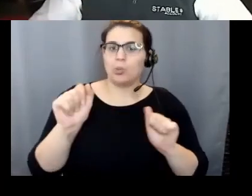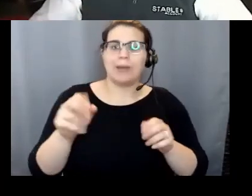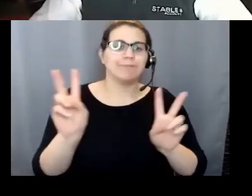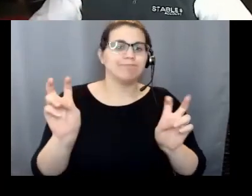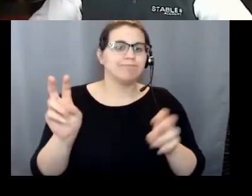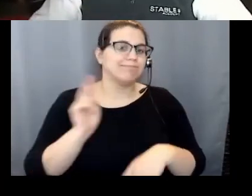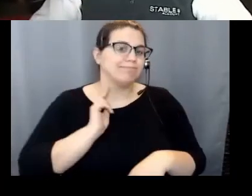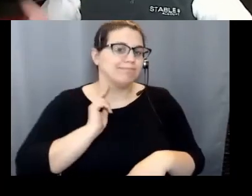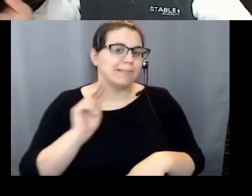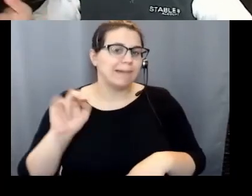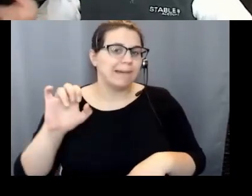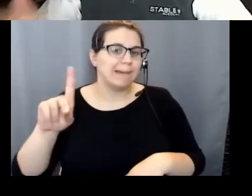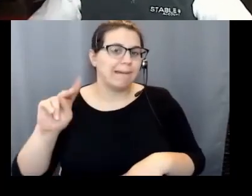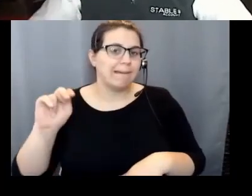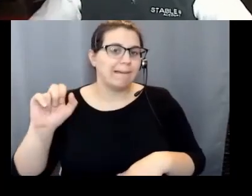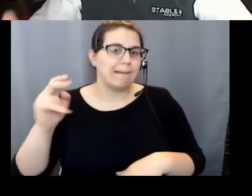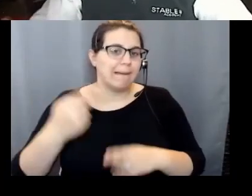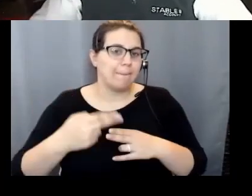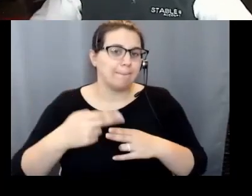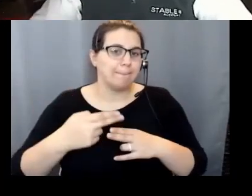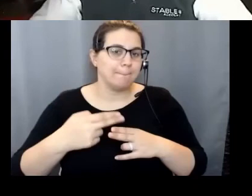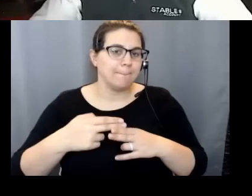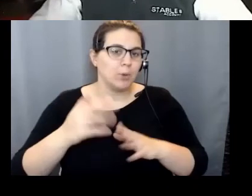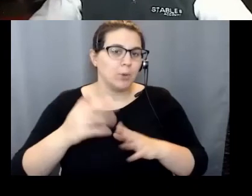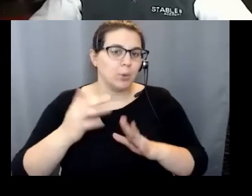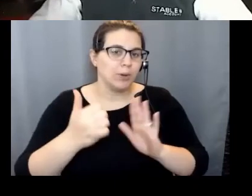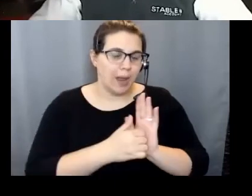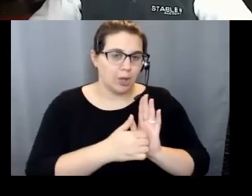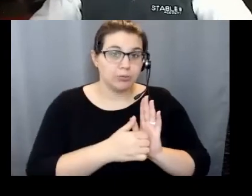your stable account, when you go to deposit or withdrawal,